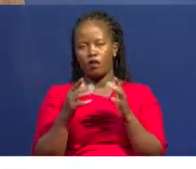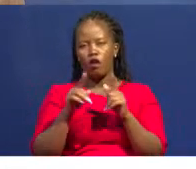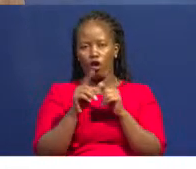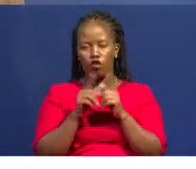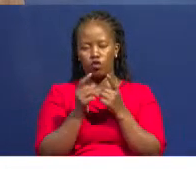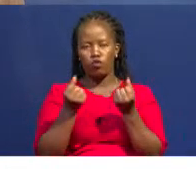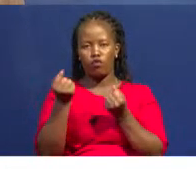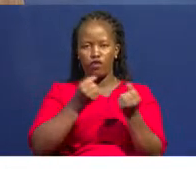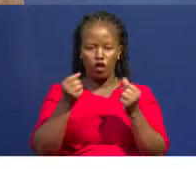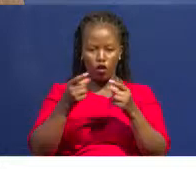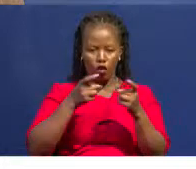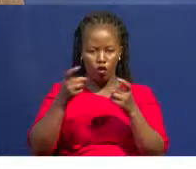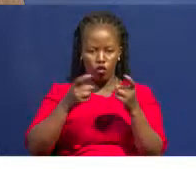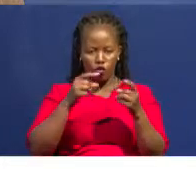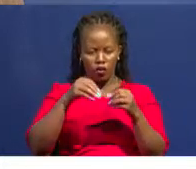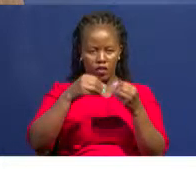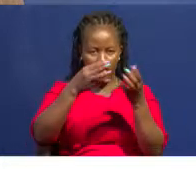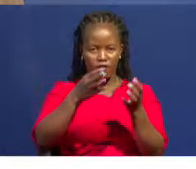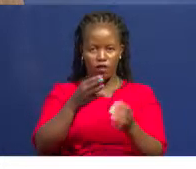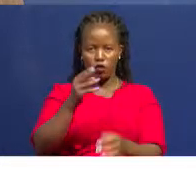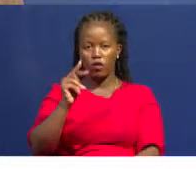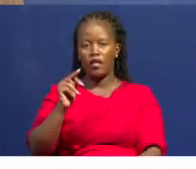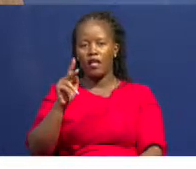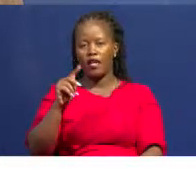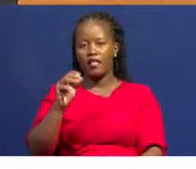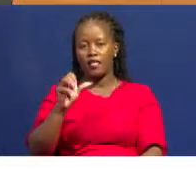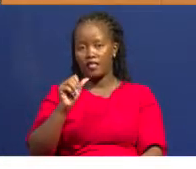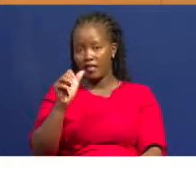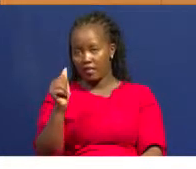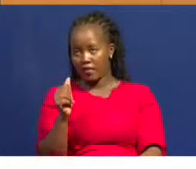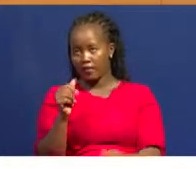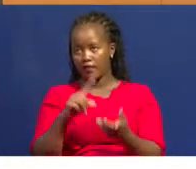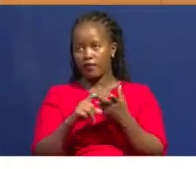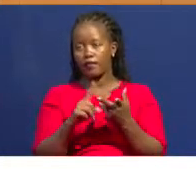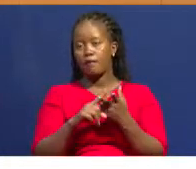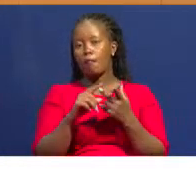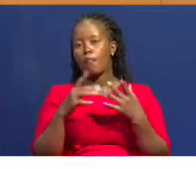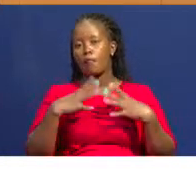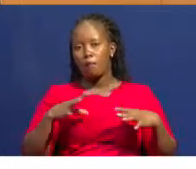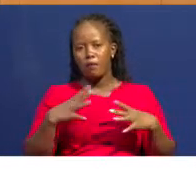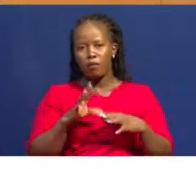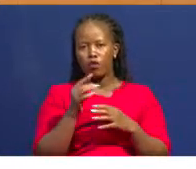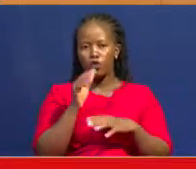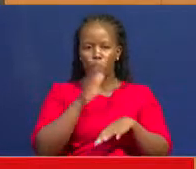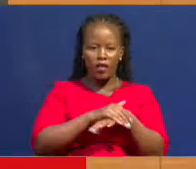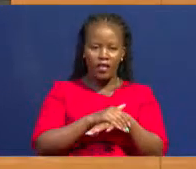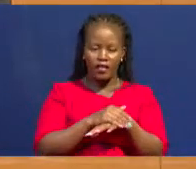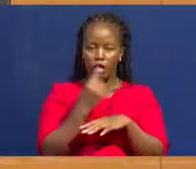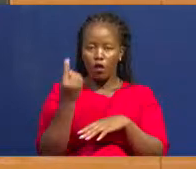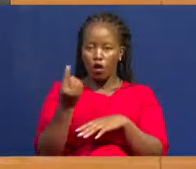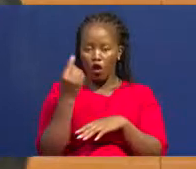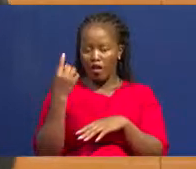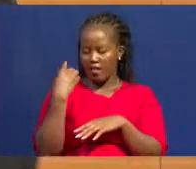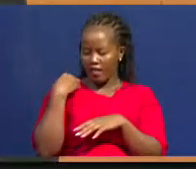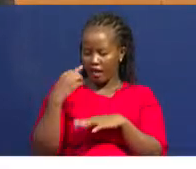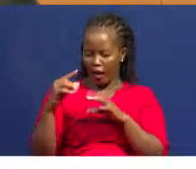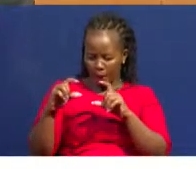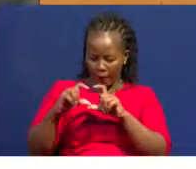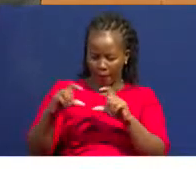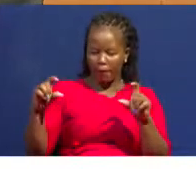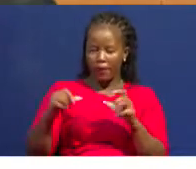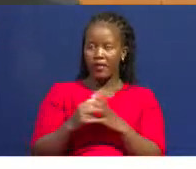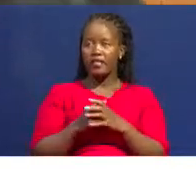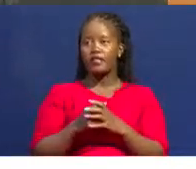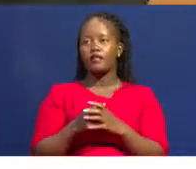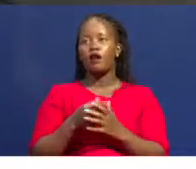to NTSA. Yes. That vehicle is not transmitting. These guys will plaque the number plate just because the vehicle is not transmitting. The owner of